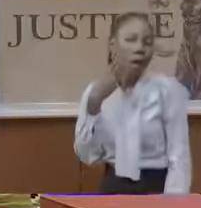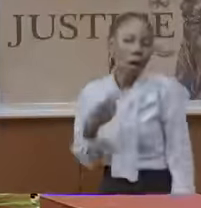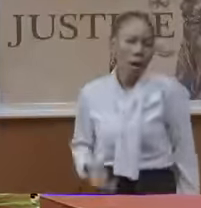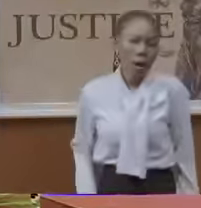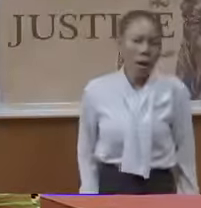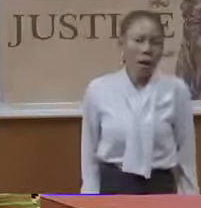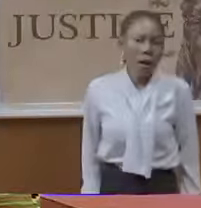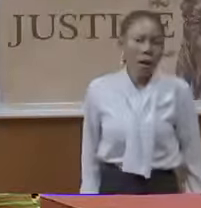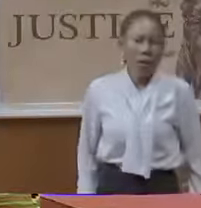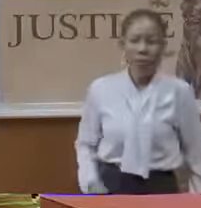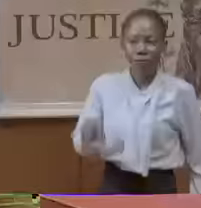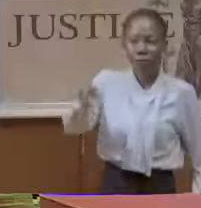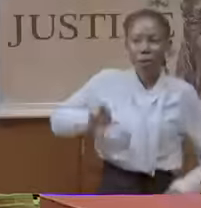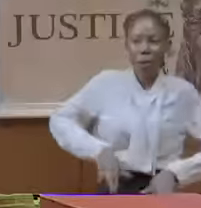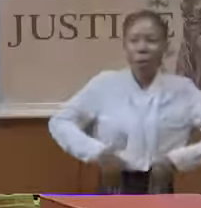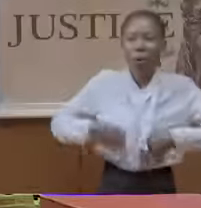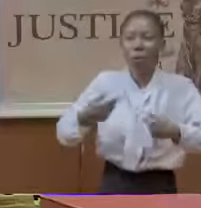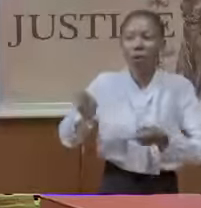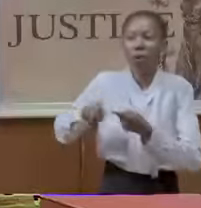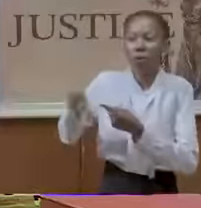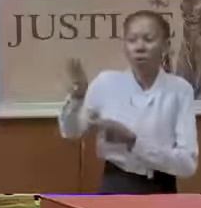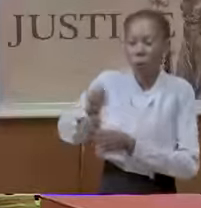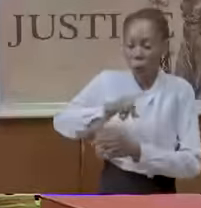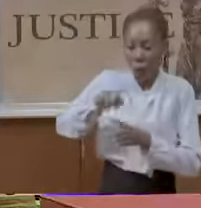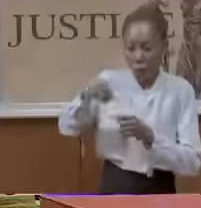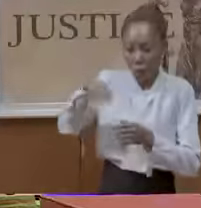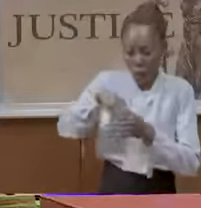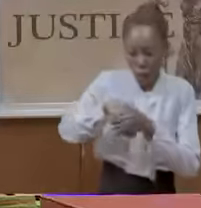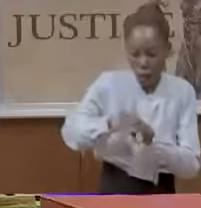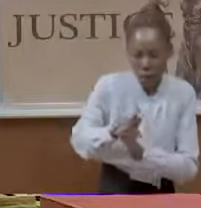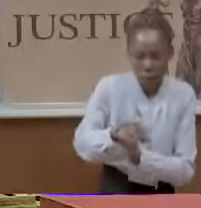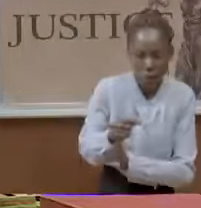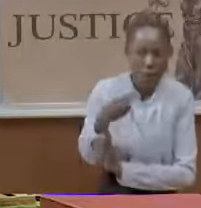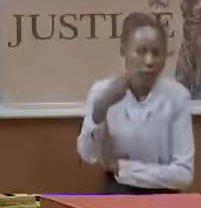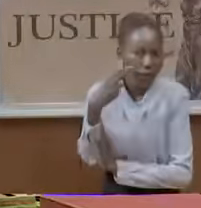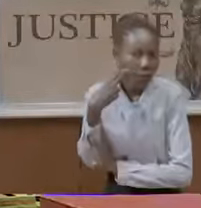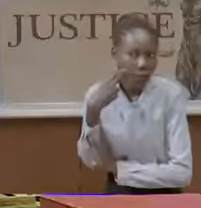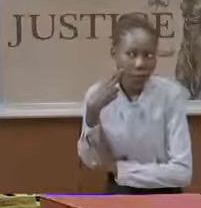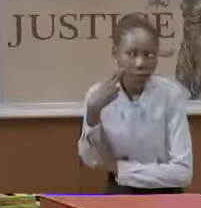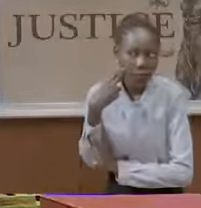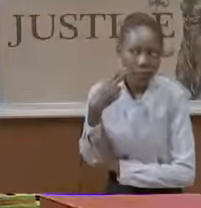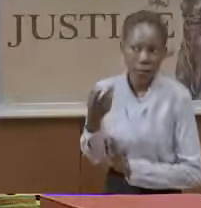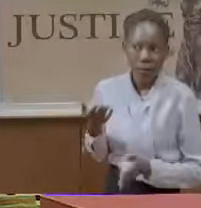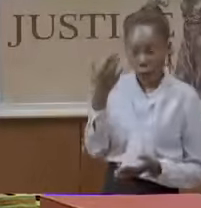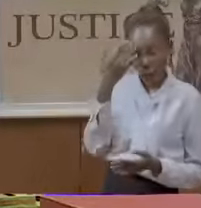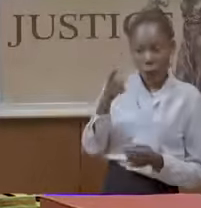She now told me, because she later confessed to me, he said, immediately she got inside the hotel, because I saw when she came back, she came